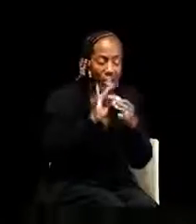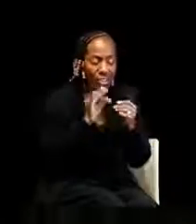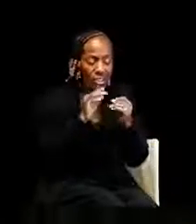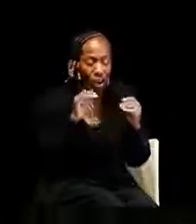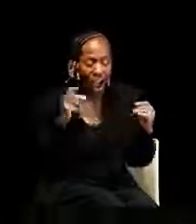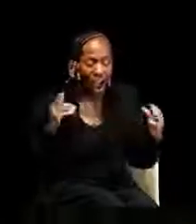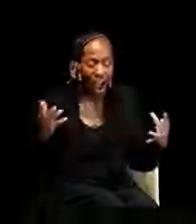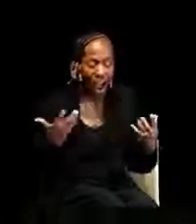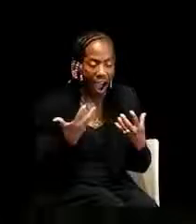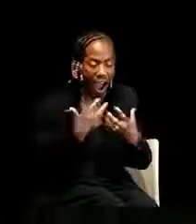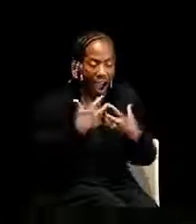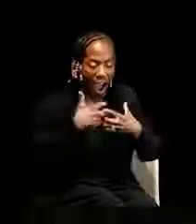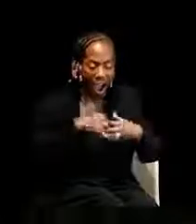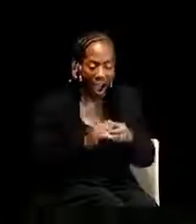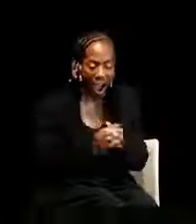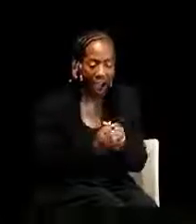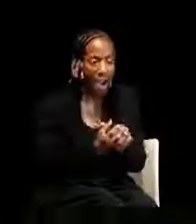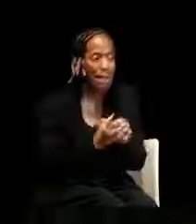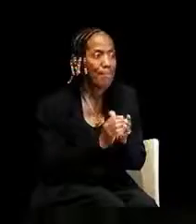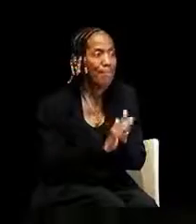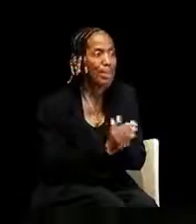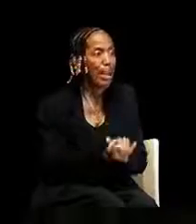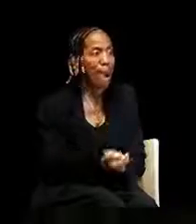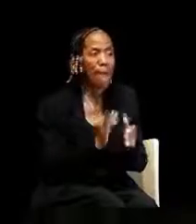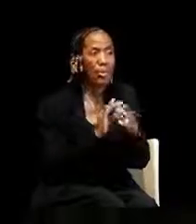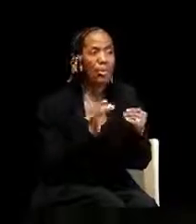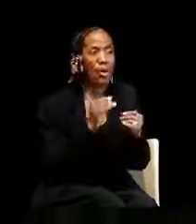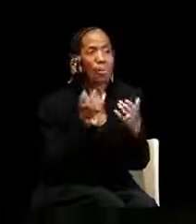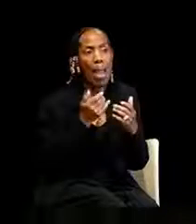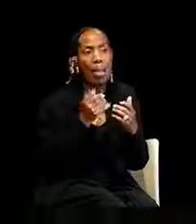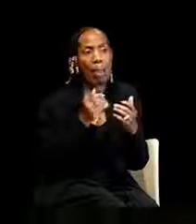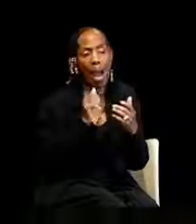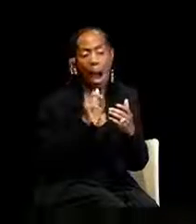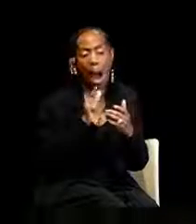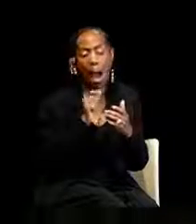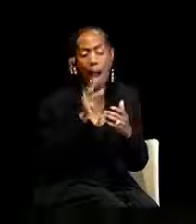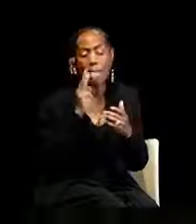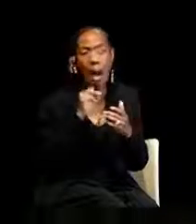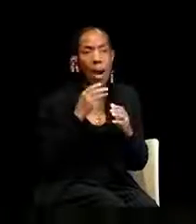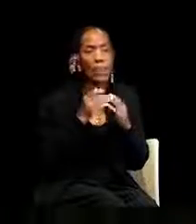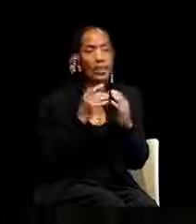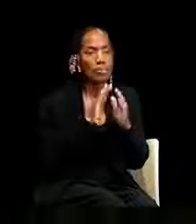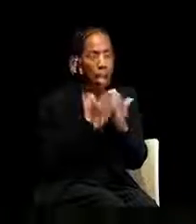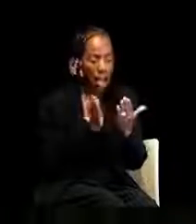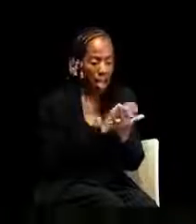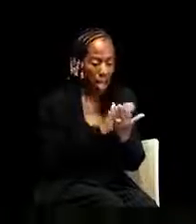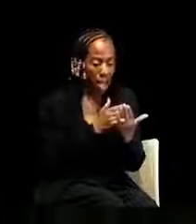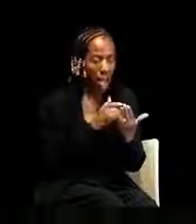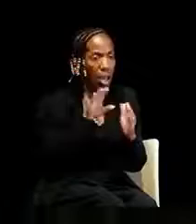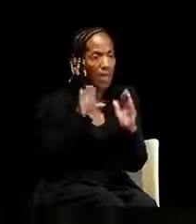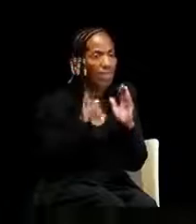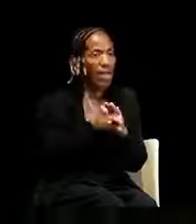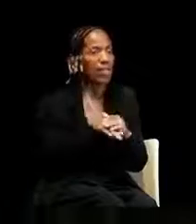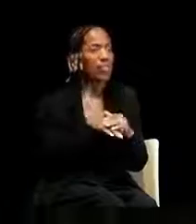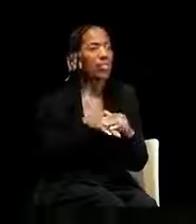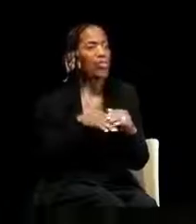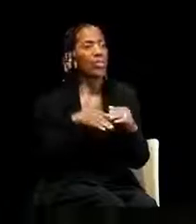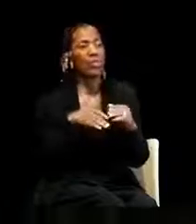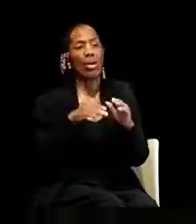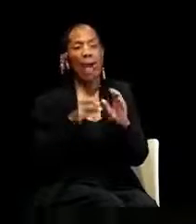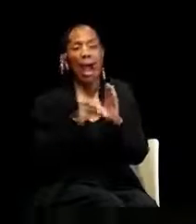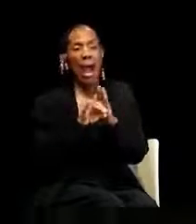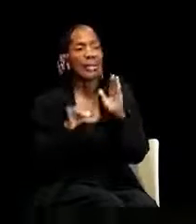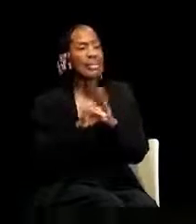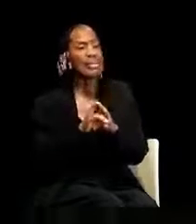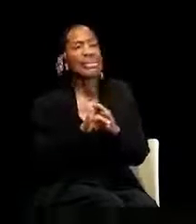comes together, right? My mom's albums, like you might have, whether it's family photos, is IDs, whether it's